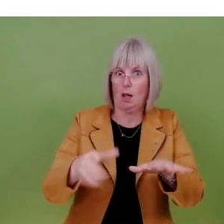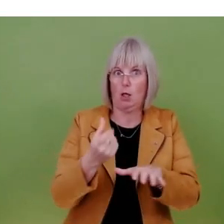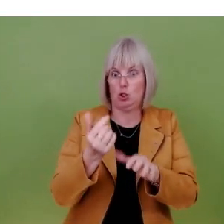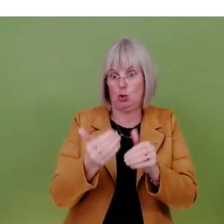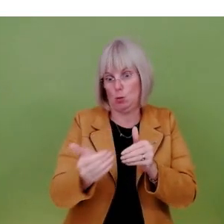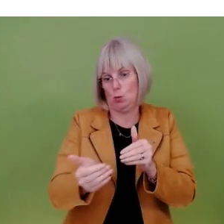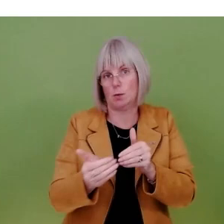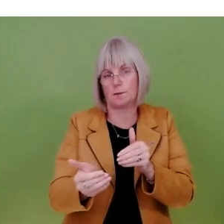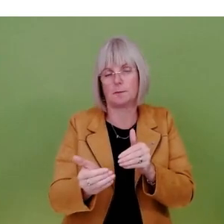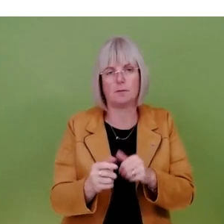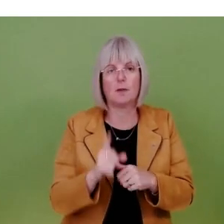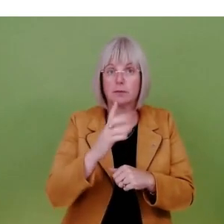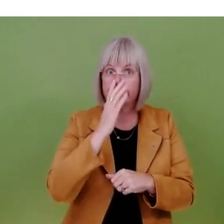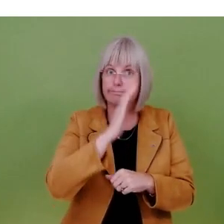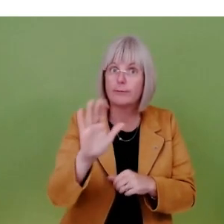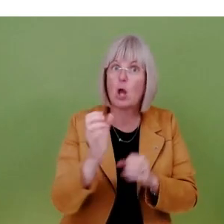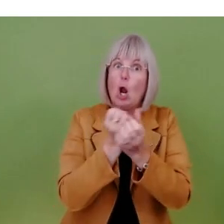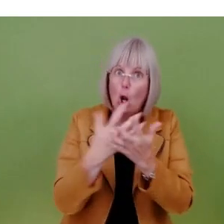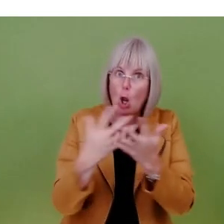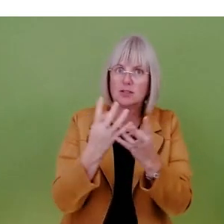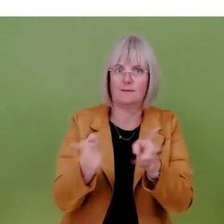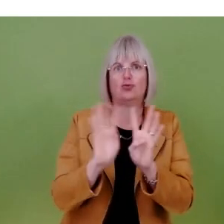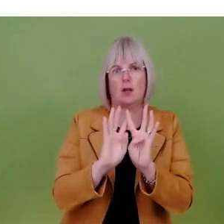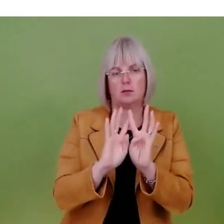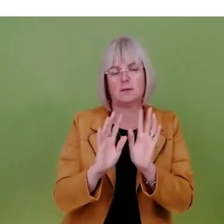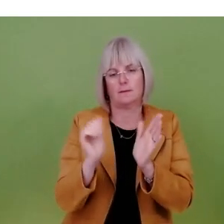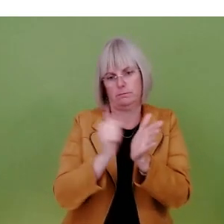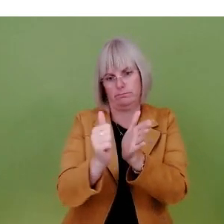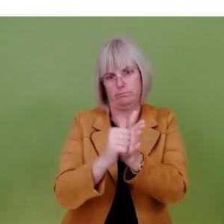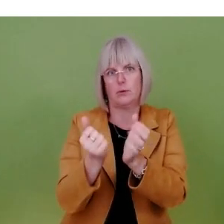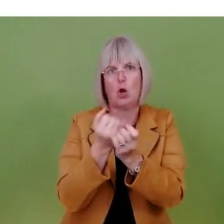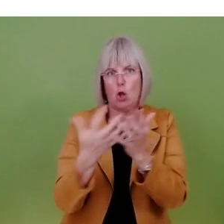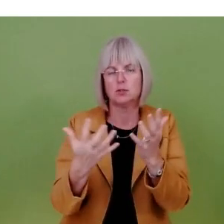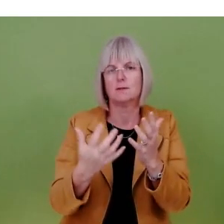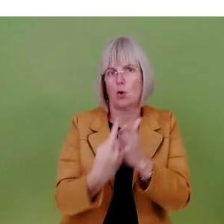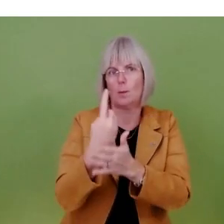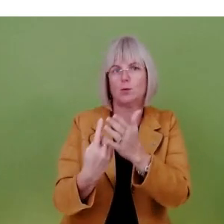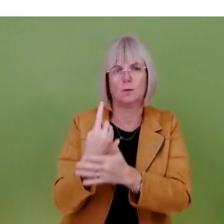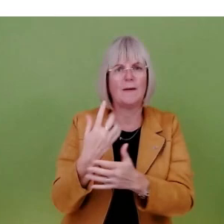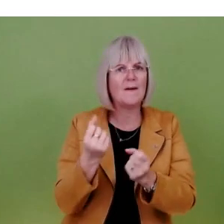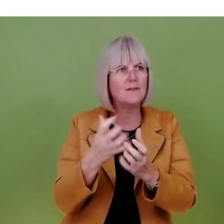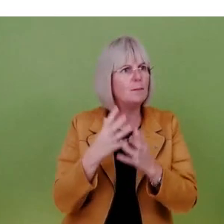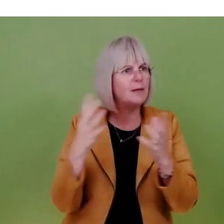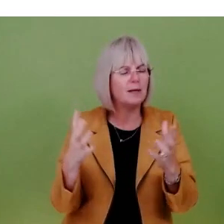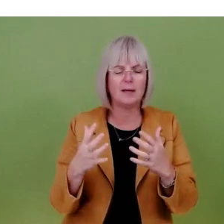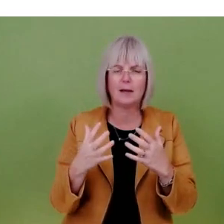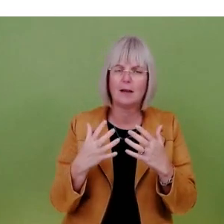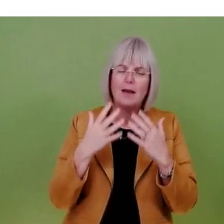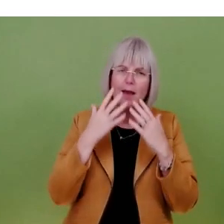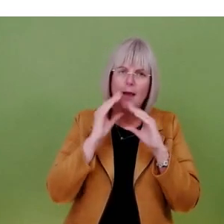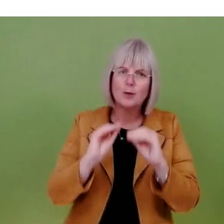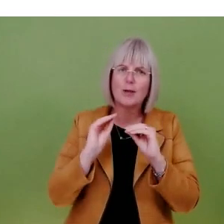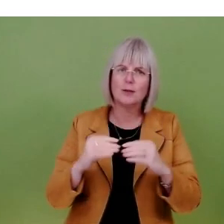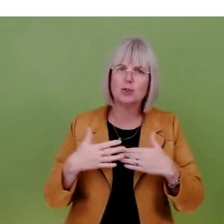trusts are offering out those opportunities. There's been a big recent Health Education England funding round for those opportunities. So if you're not in